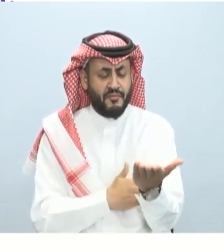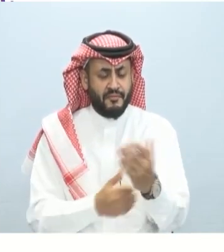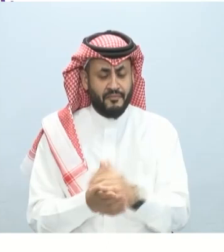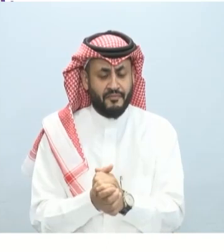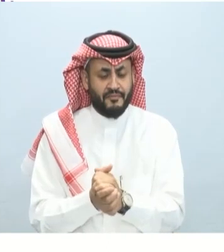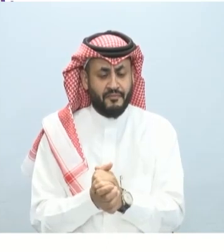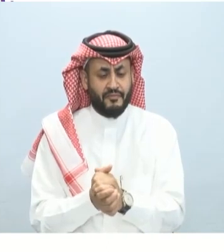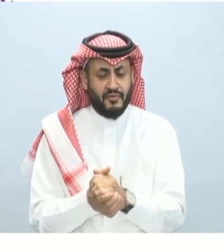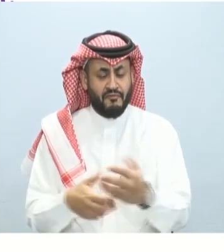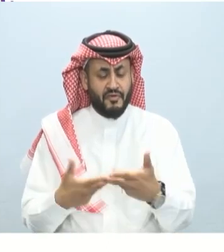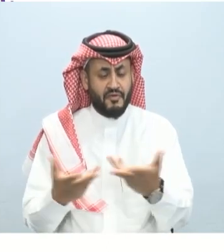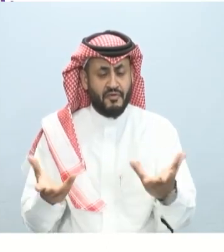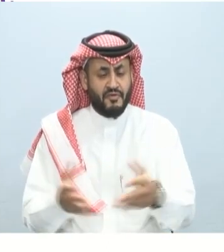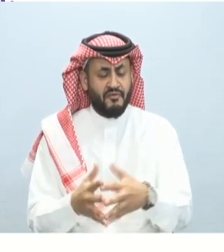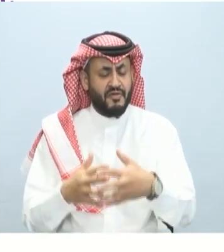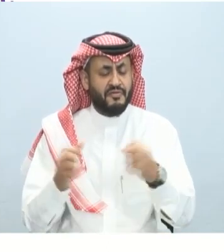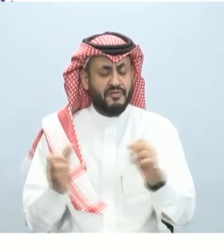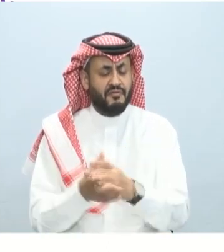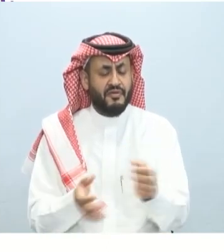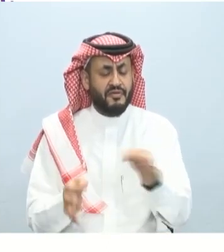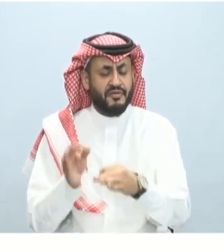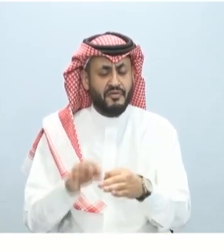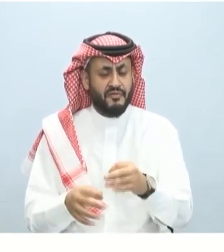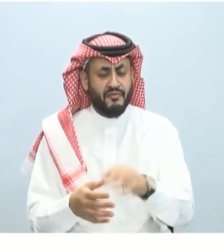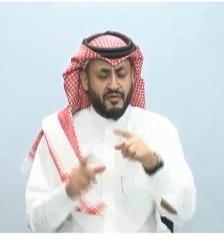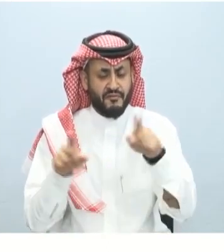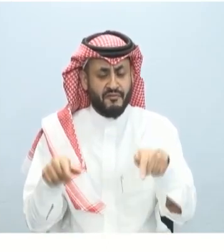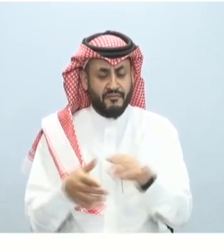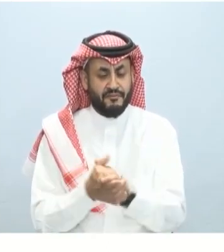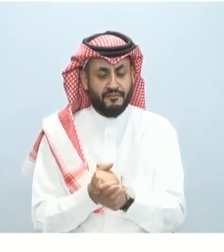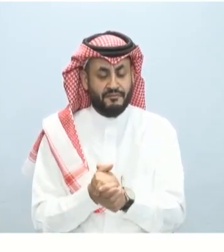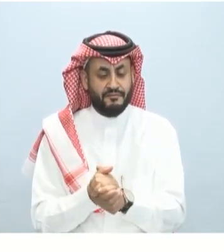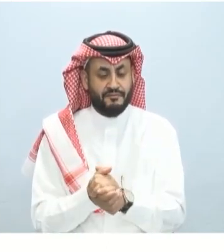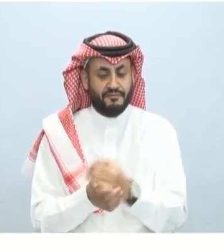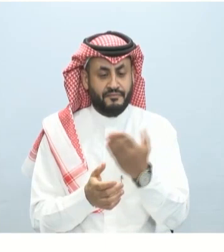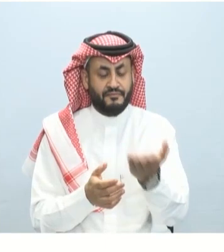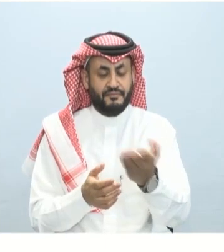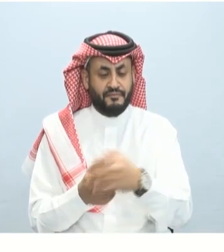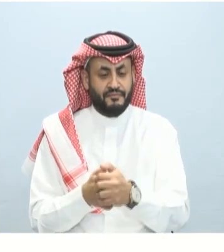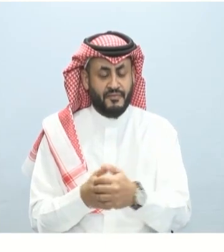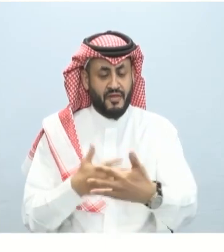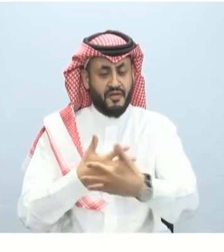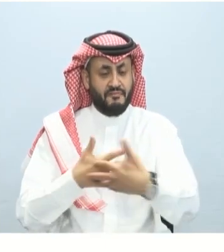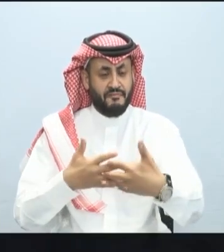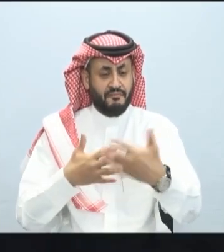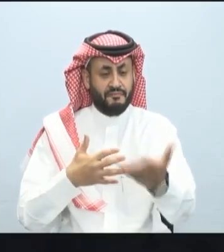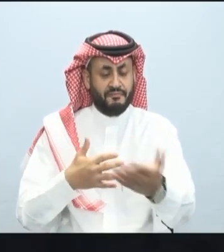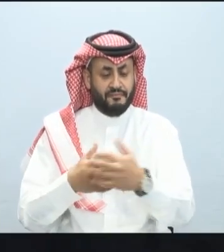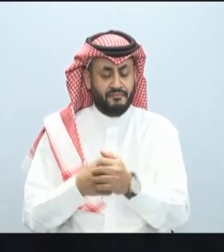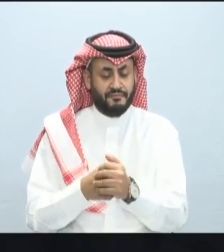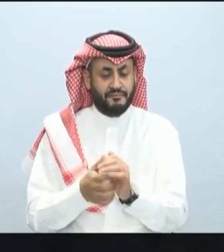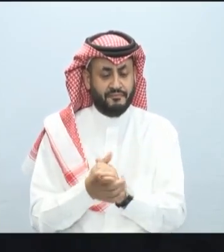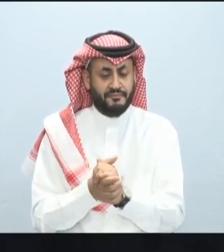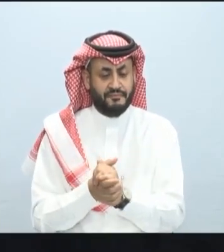you reveal and explain the formula behind the film. Now, this is the table or the